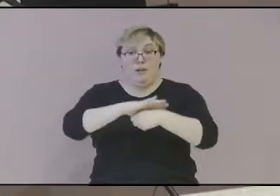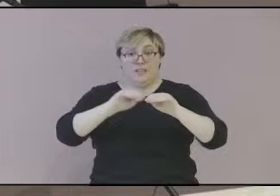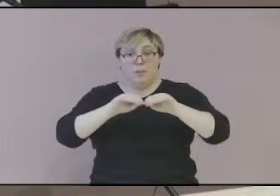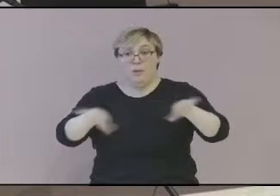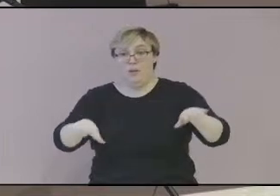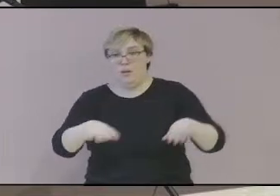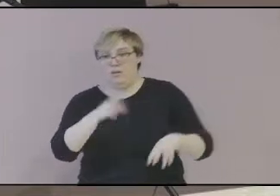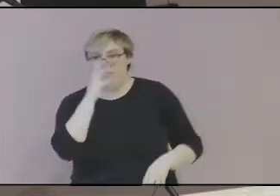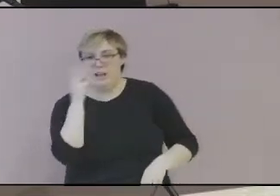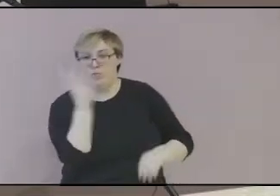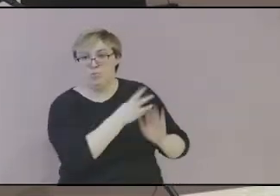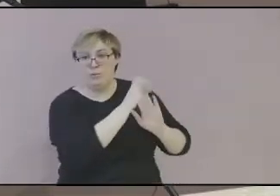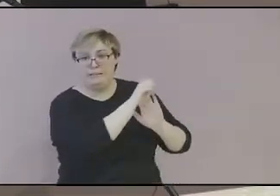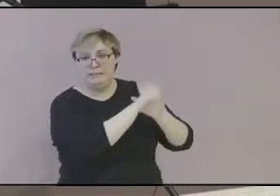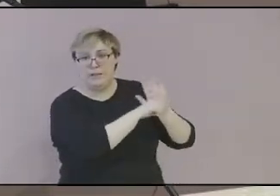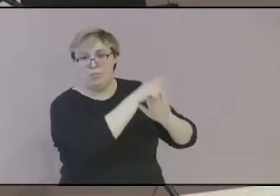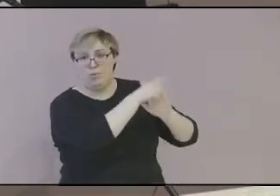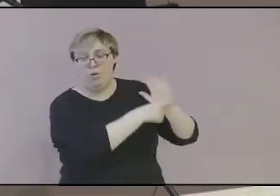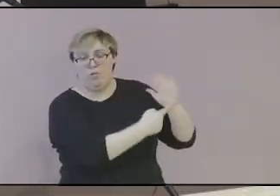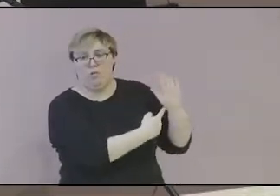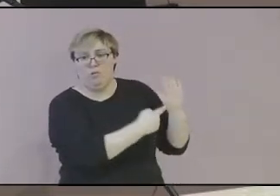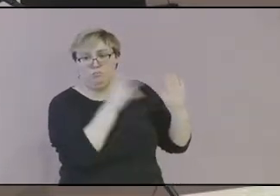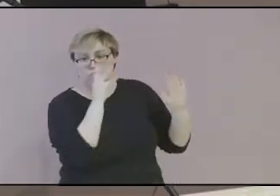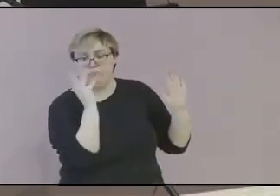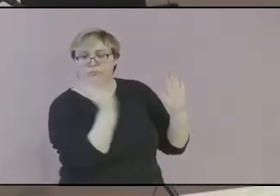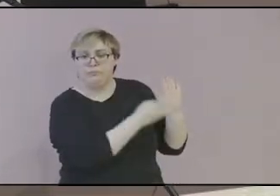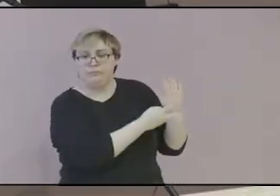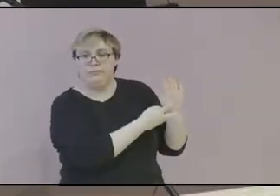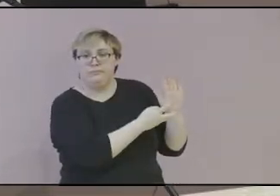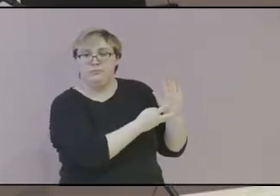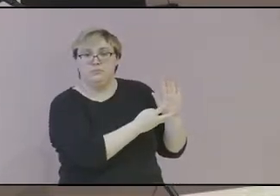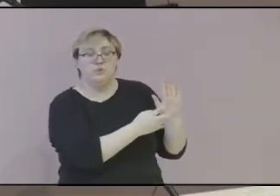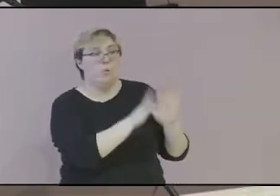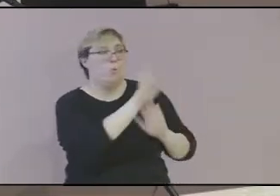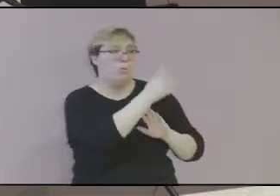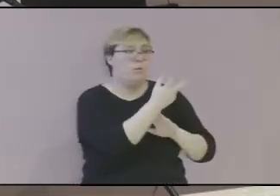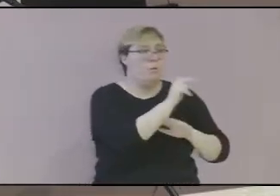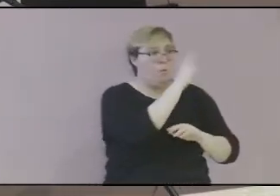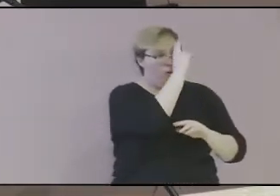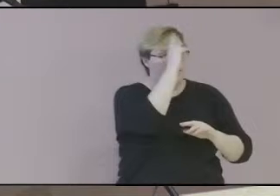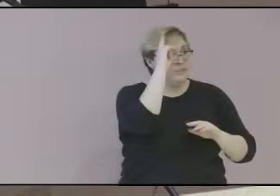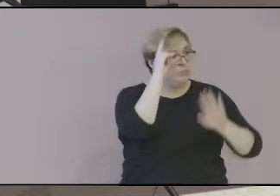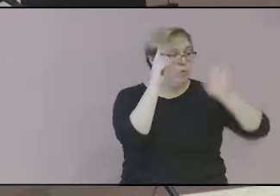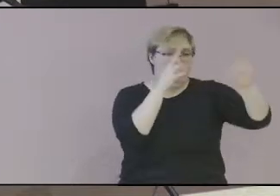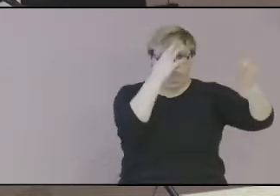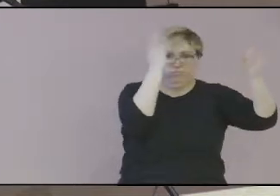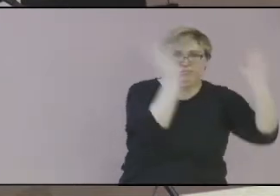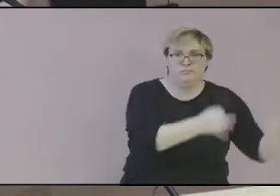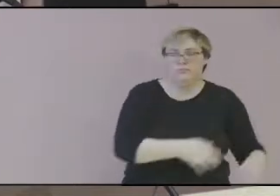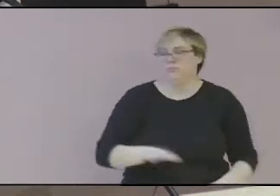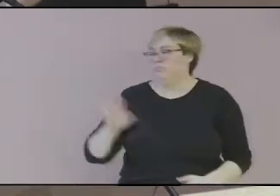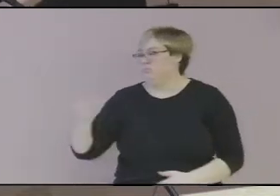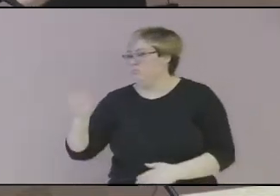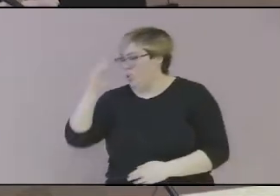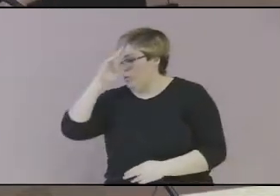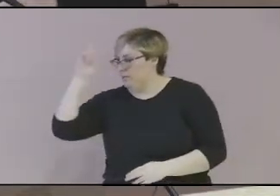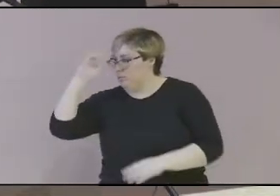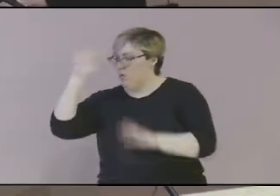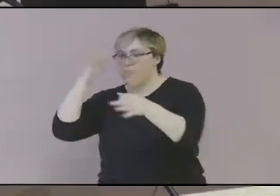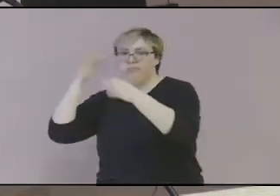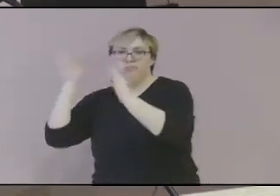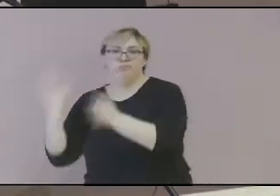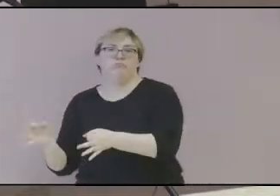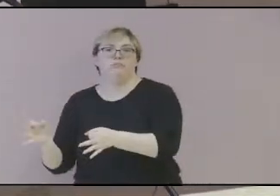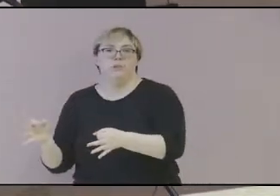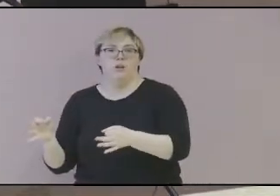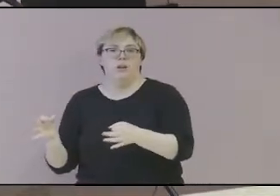protocol. But also, hospitals themselves implemented ad hoc plans, sometimes based on quality of